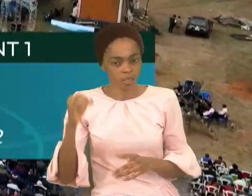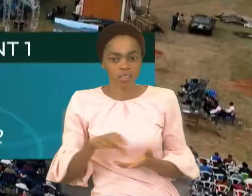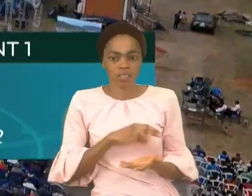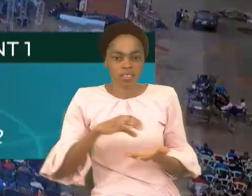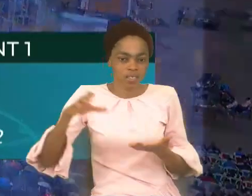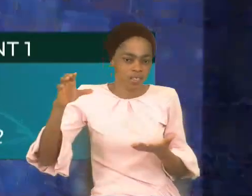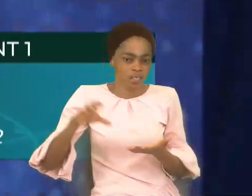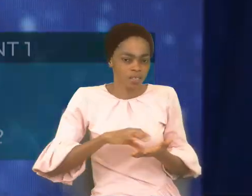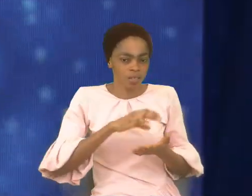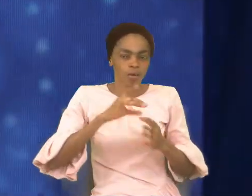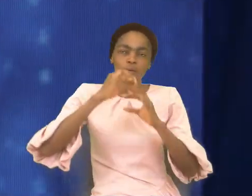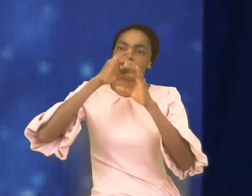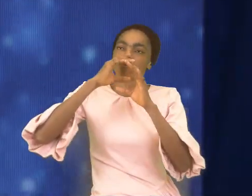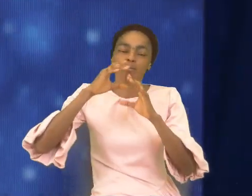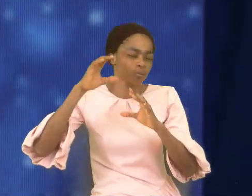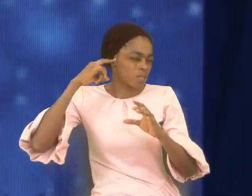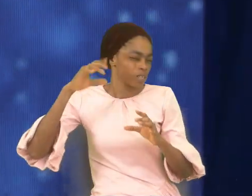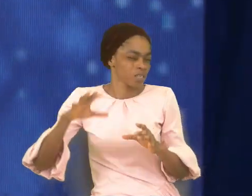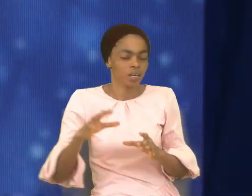the kinds of music,